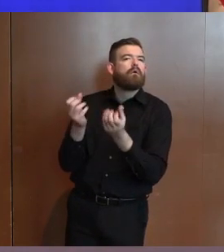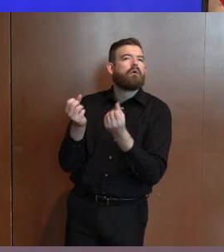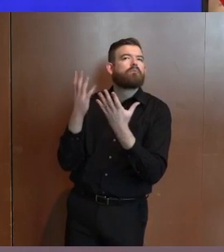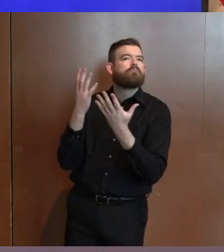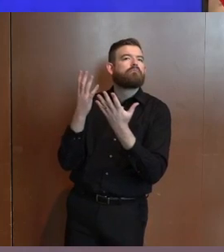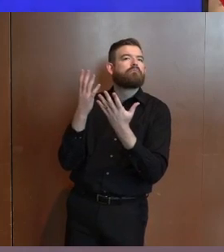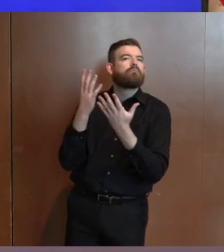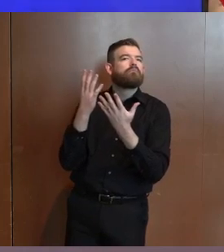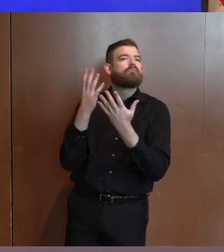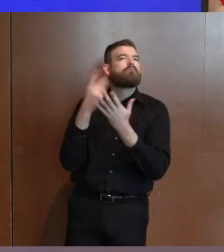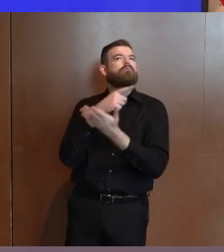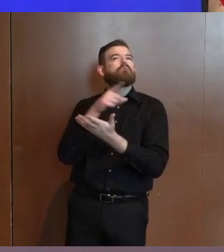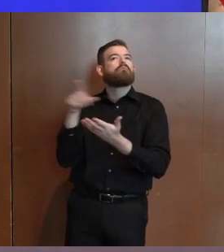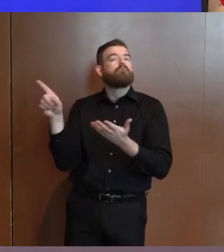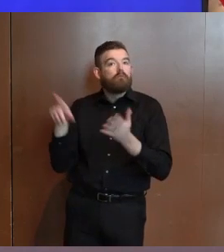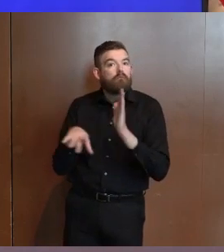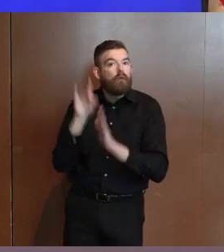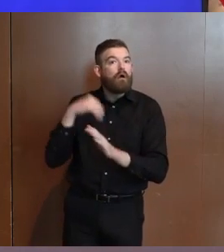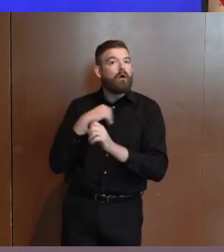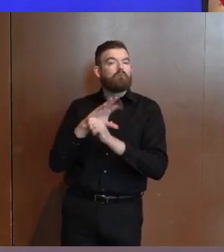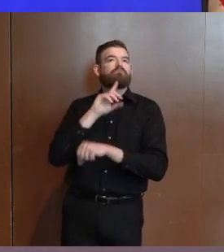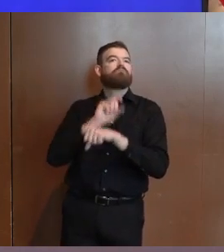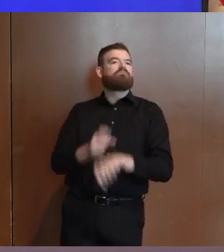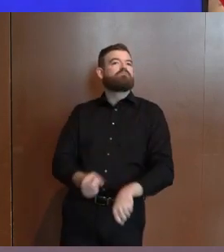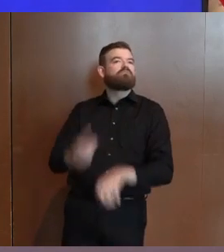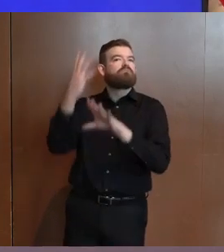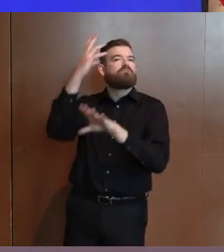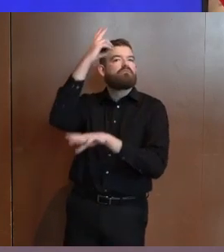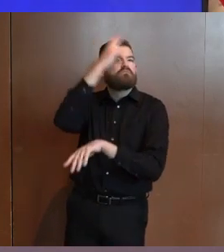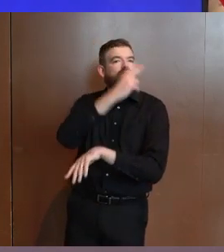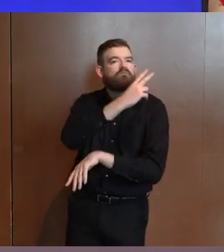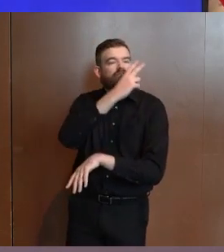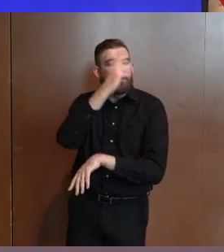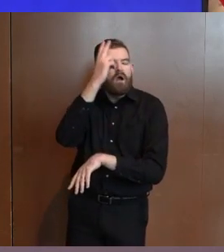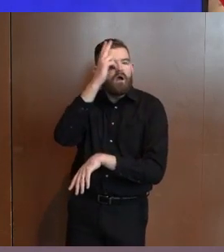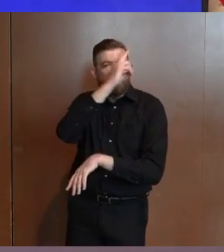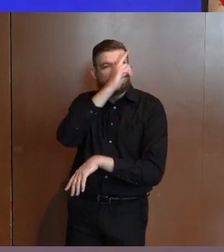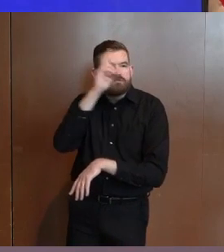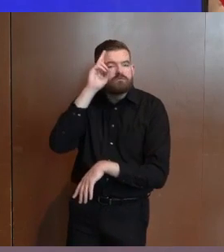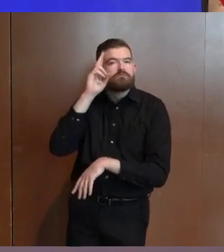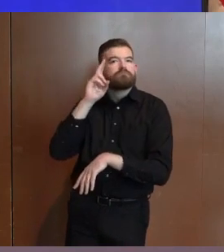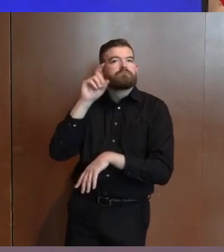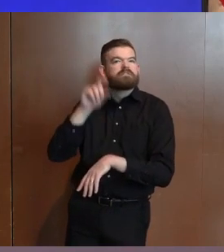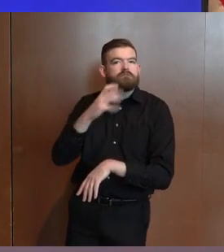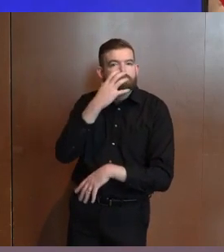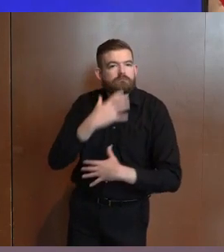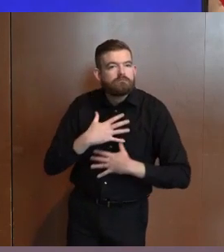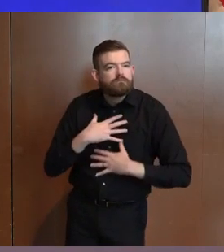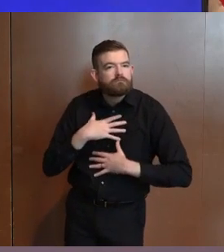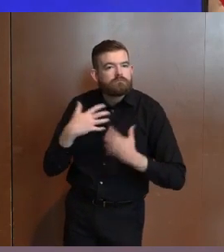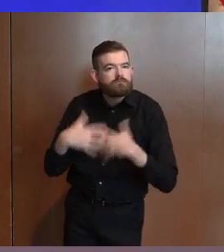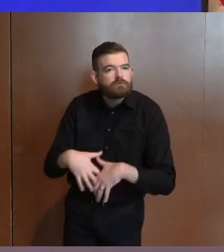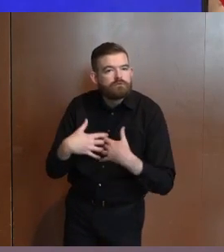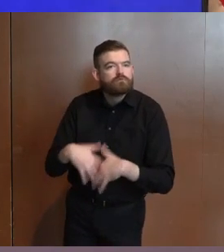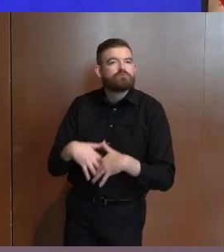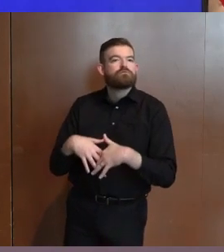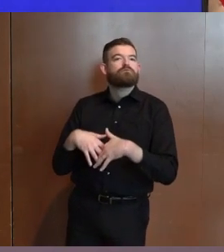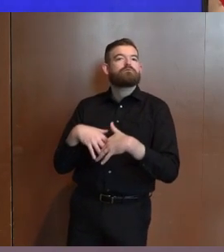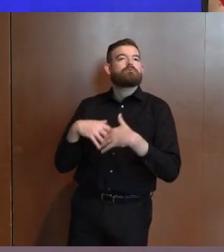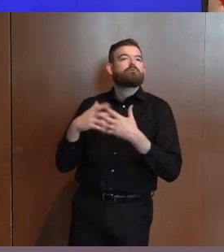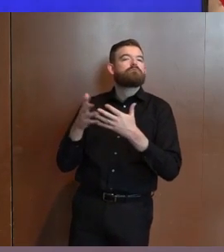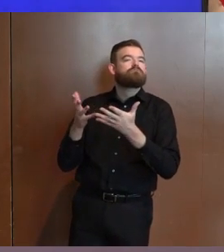how many will require ventilators? Commissioner, I apologize, I may have missed this. Just curious if where do you see the current